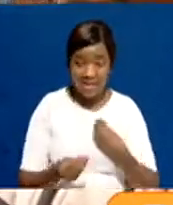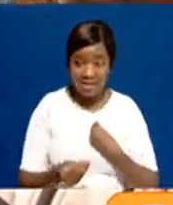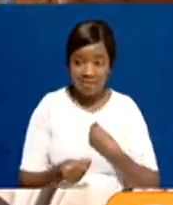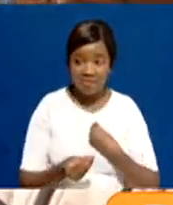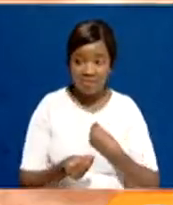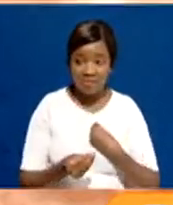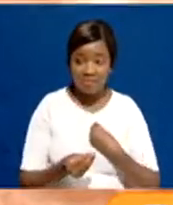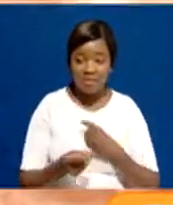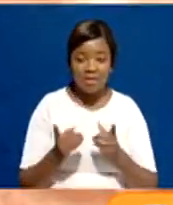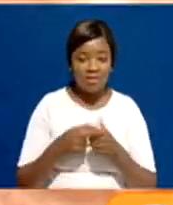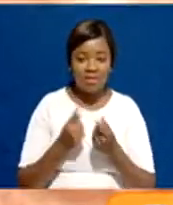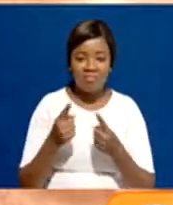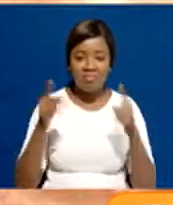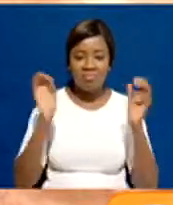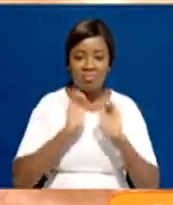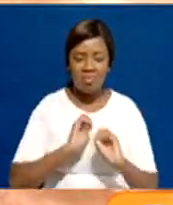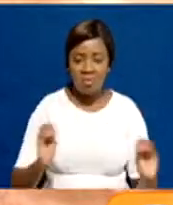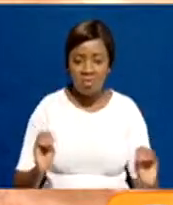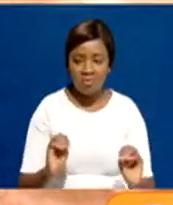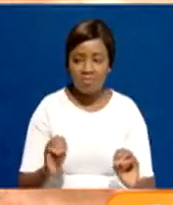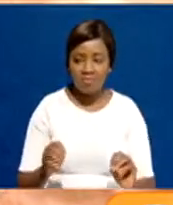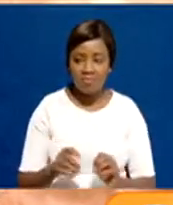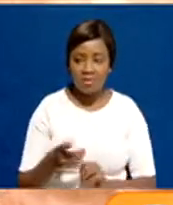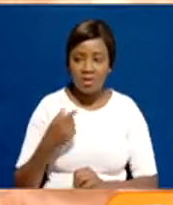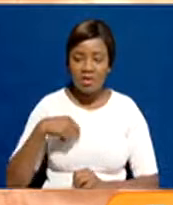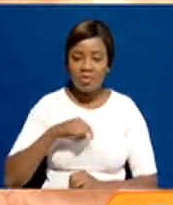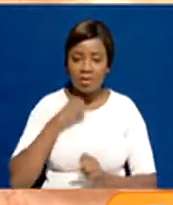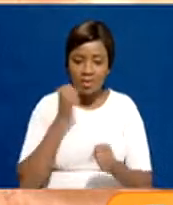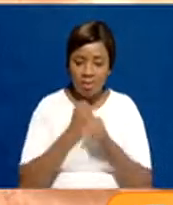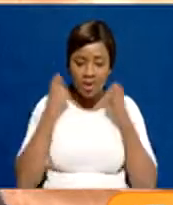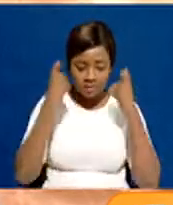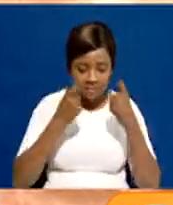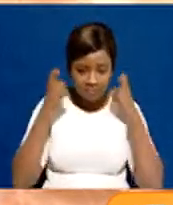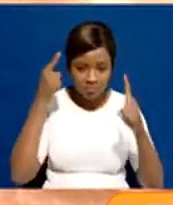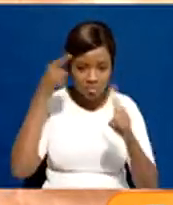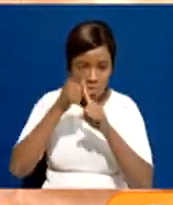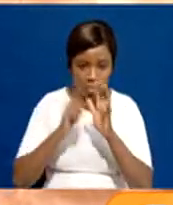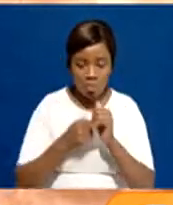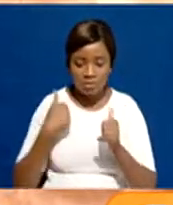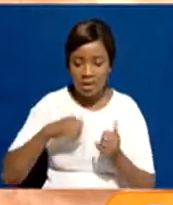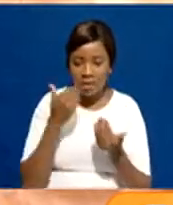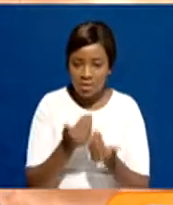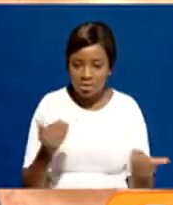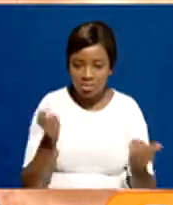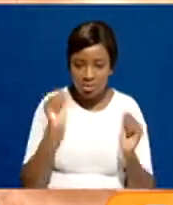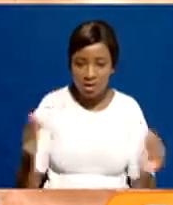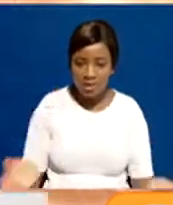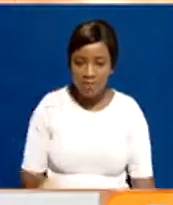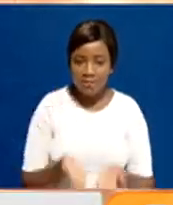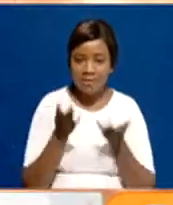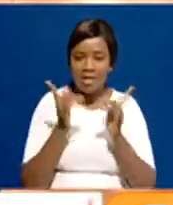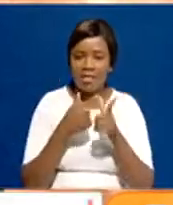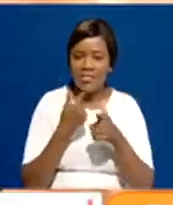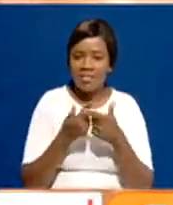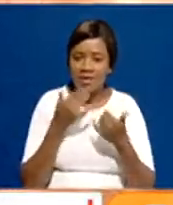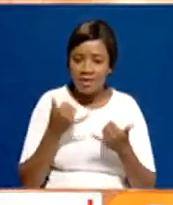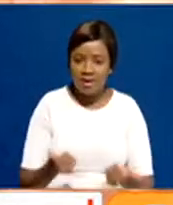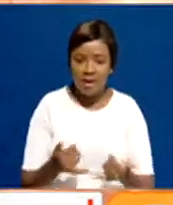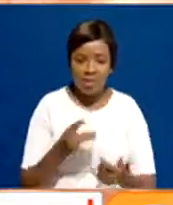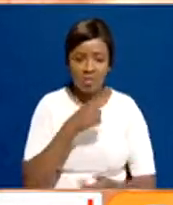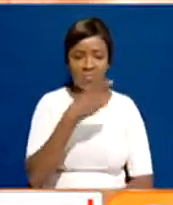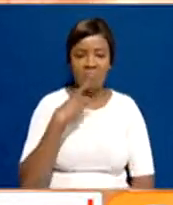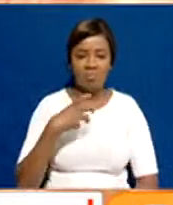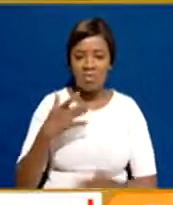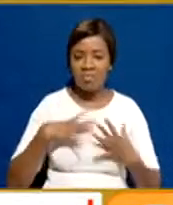came to bounce. Tunalala kwa mstuni tutafuta pesa kusudi watoto wetu maskini waamuke. Inafika mali matajiri